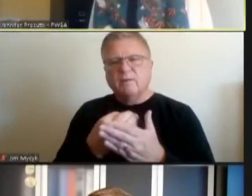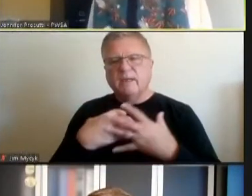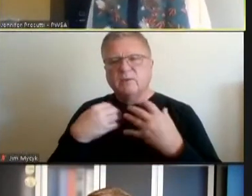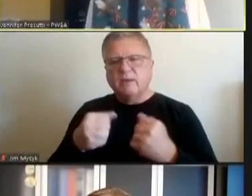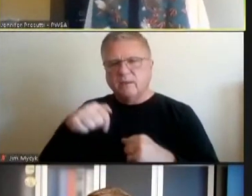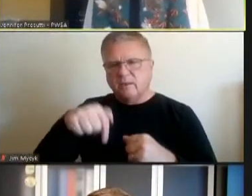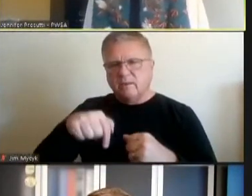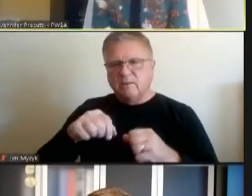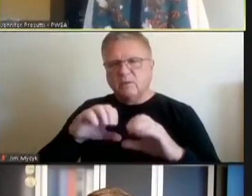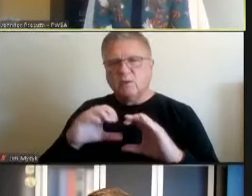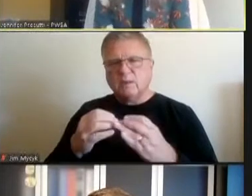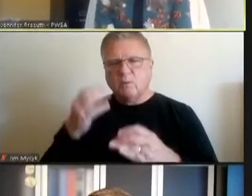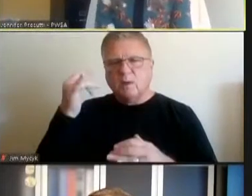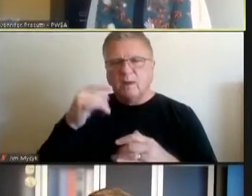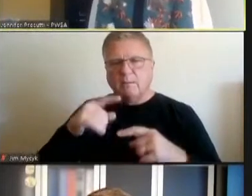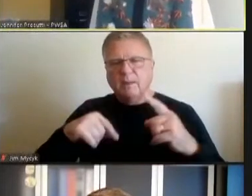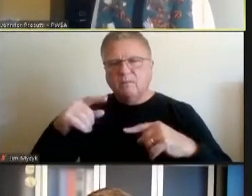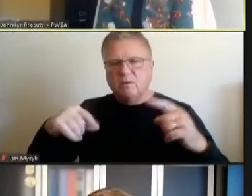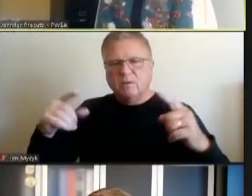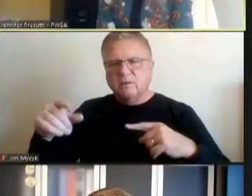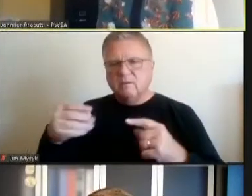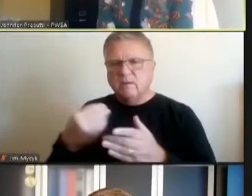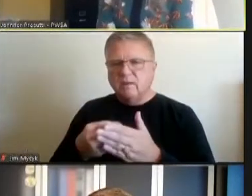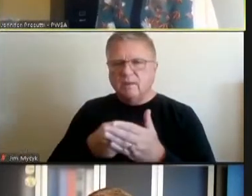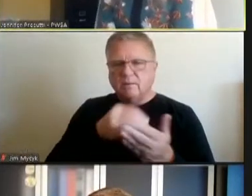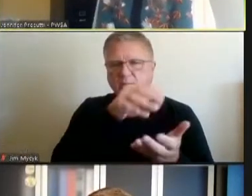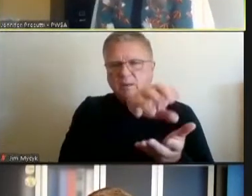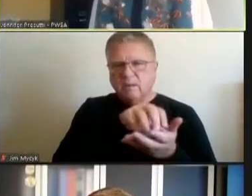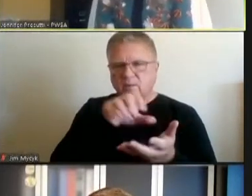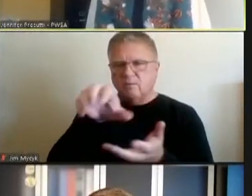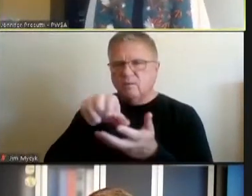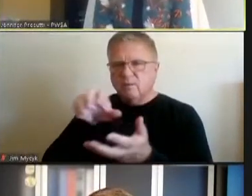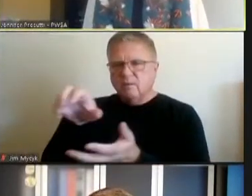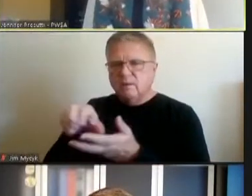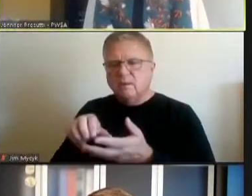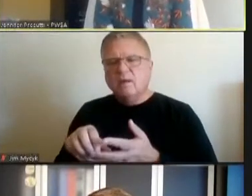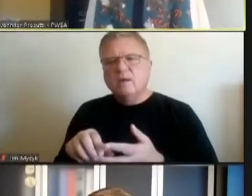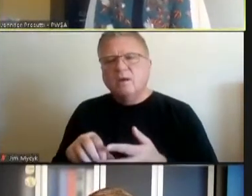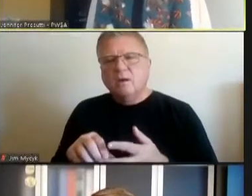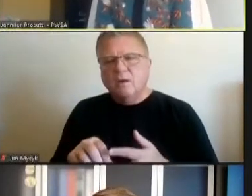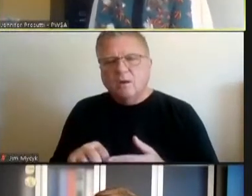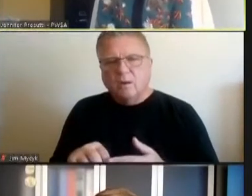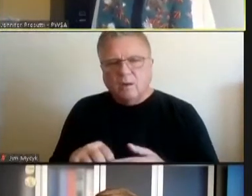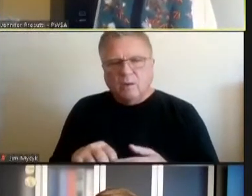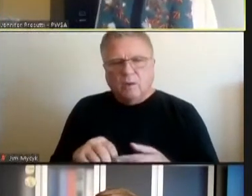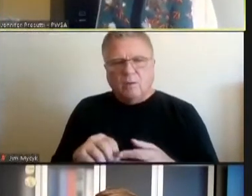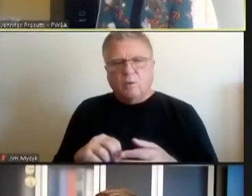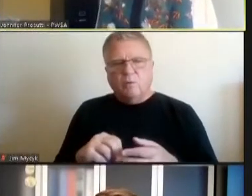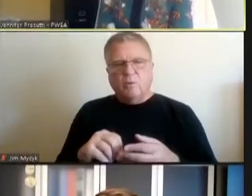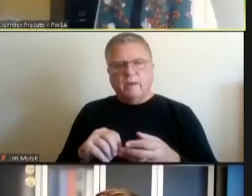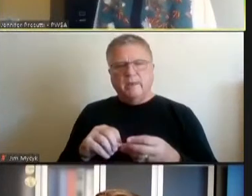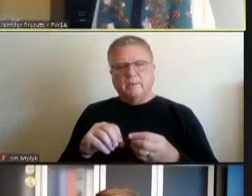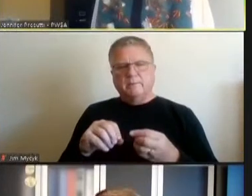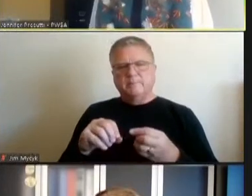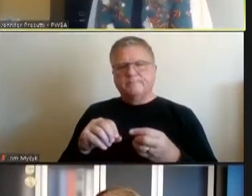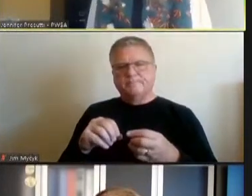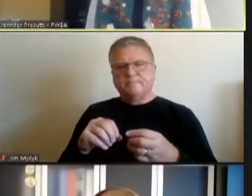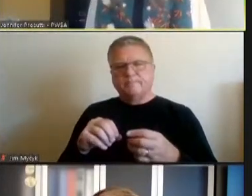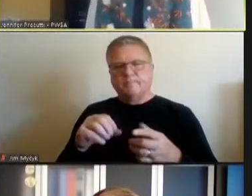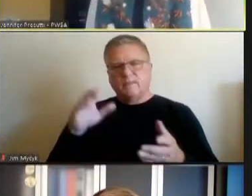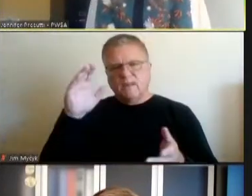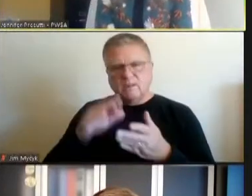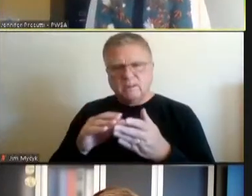by diversifying our funding sources. We are addressing the legacy of disinvestment, and we're doing that by